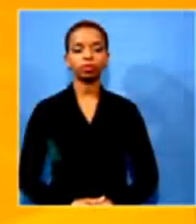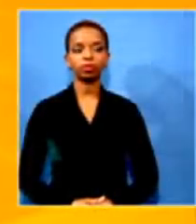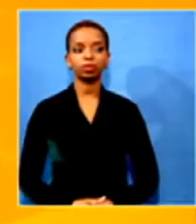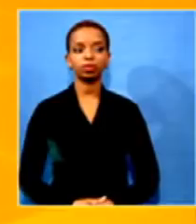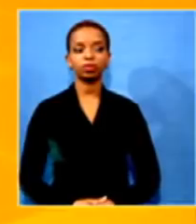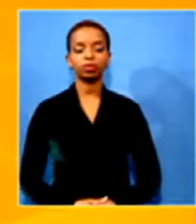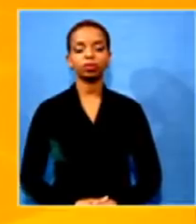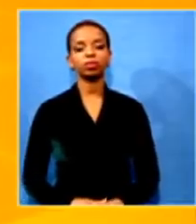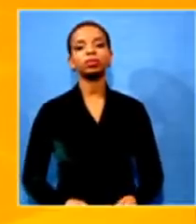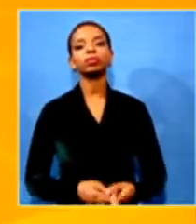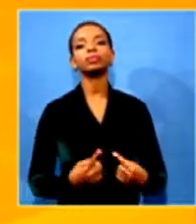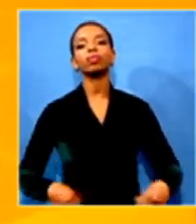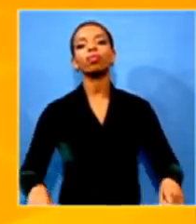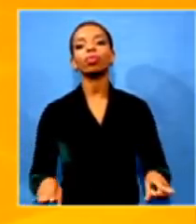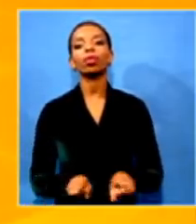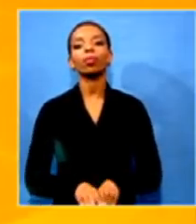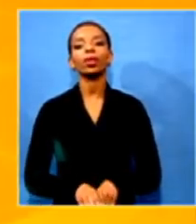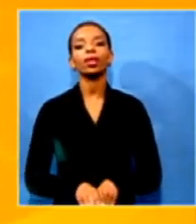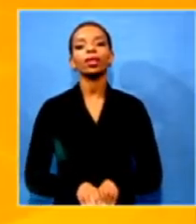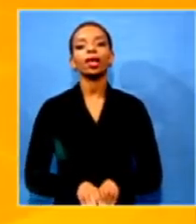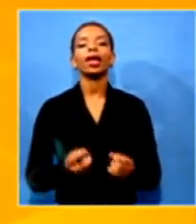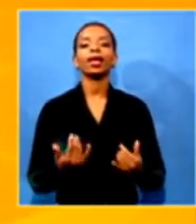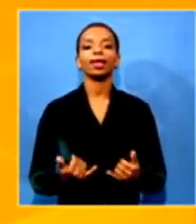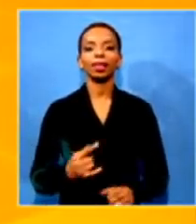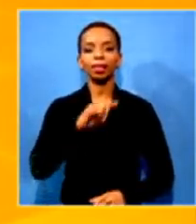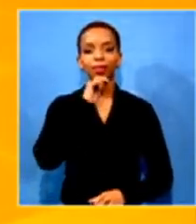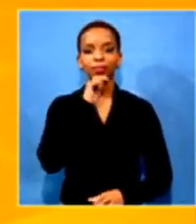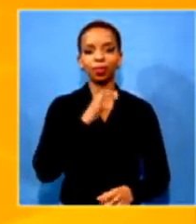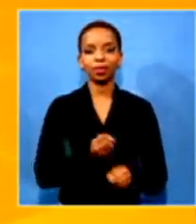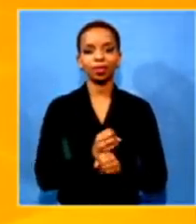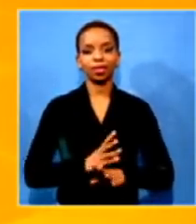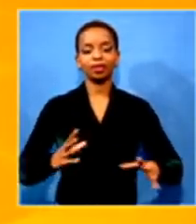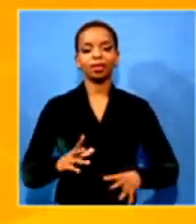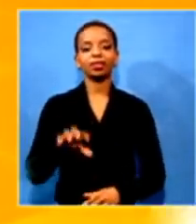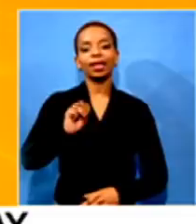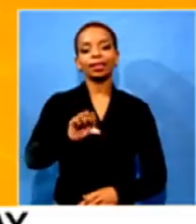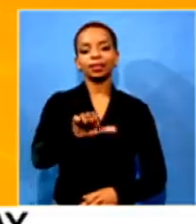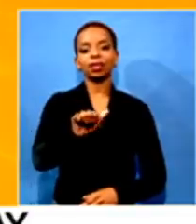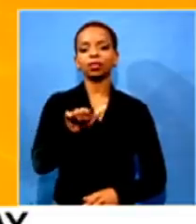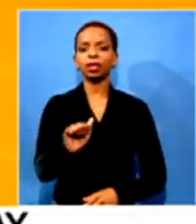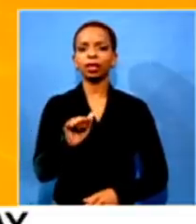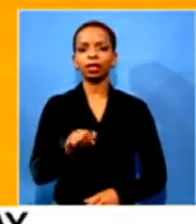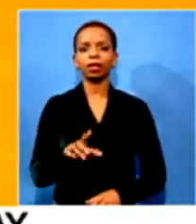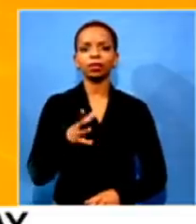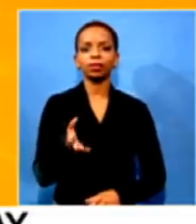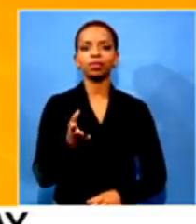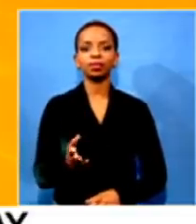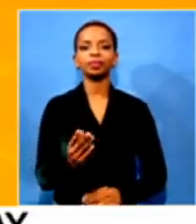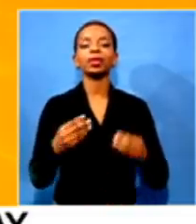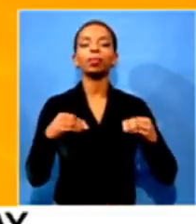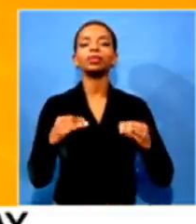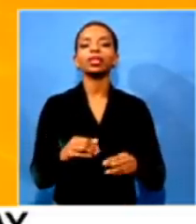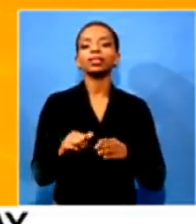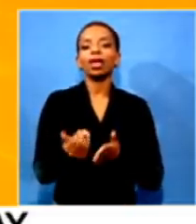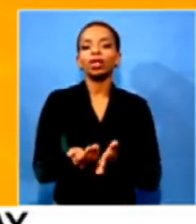Well, let's start this morning's marathon of interviews, and starting with South African Airways. Now, the South African Airways business rescue